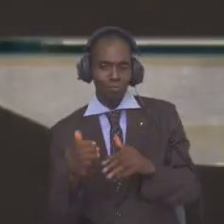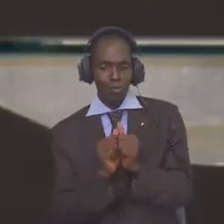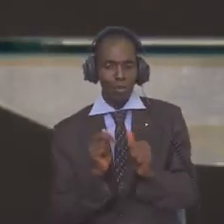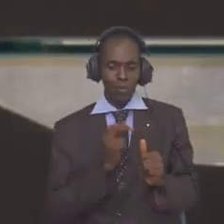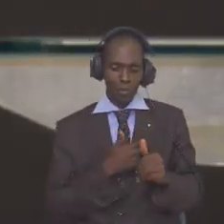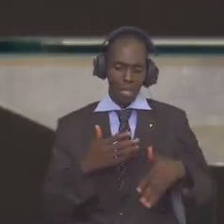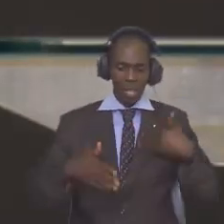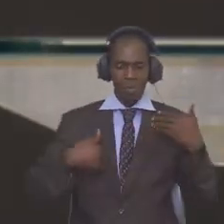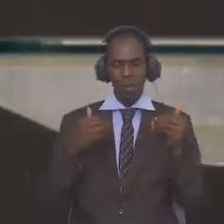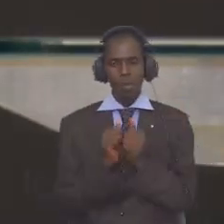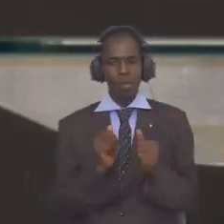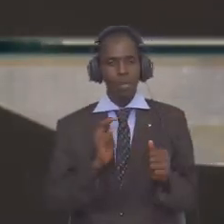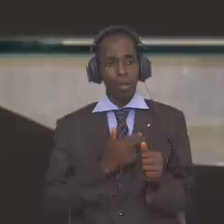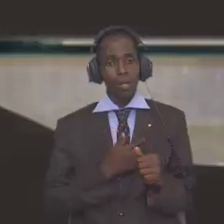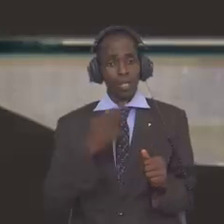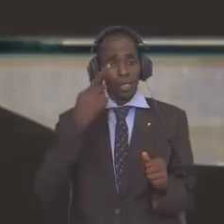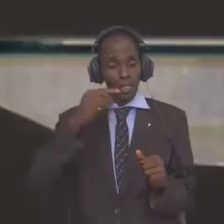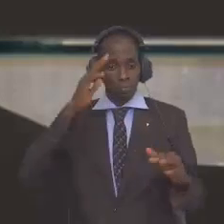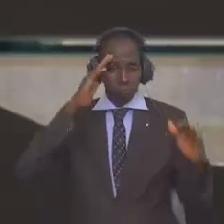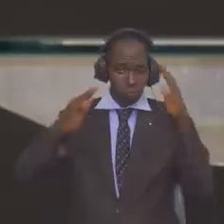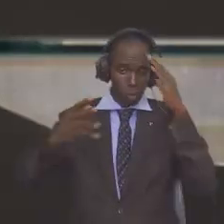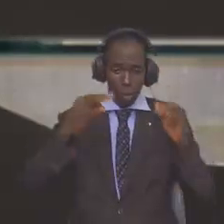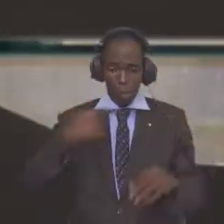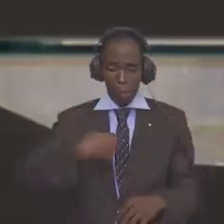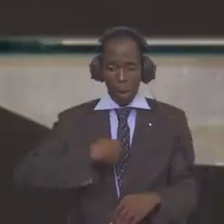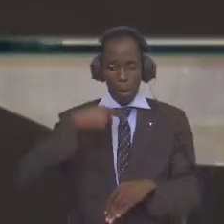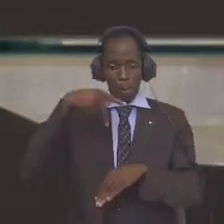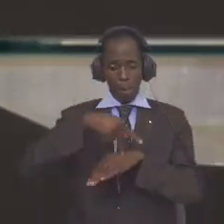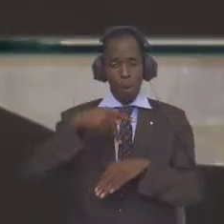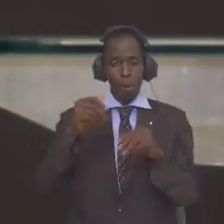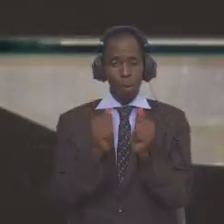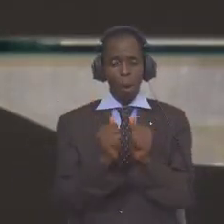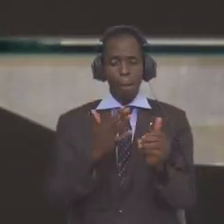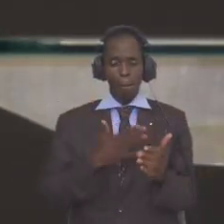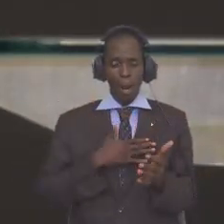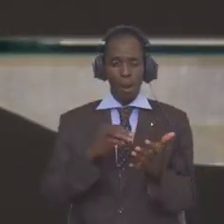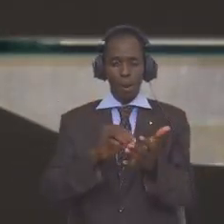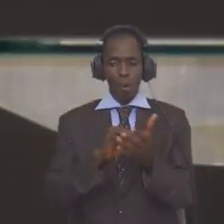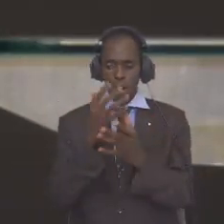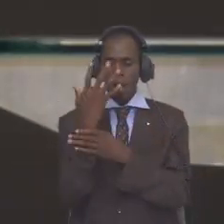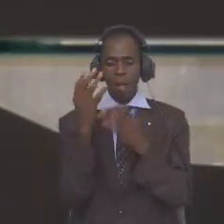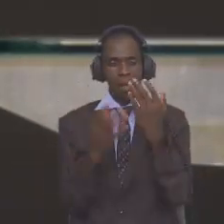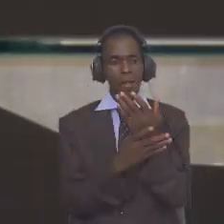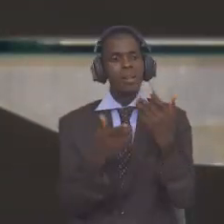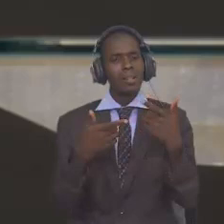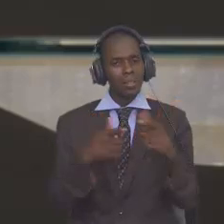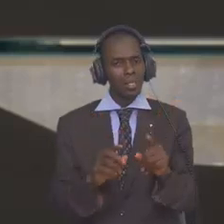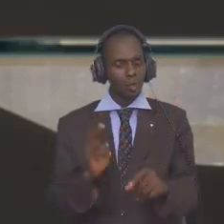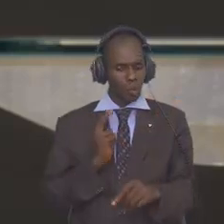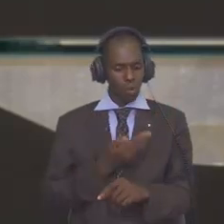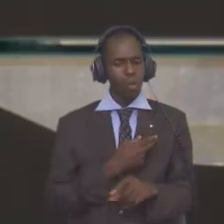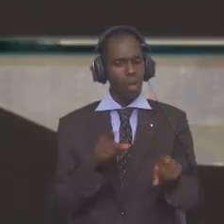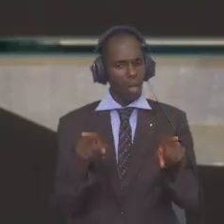The salutation of me, Paul, with mine own hand. hands. Let us add that